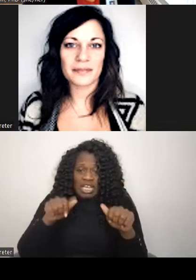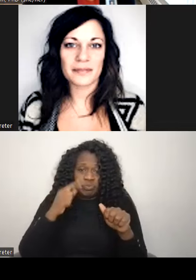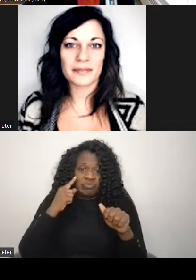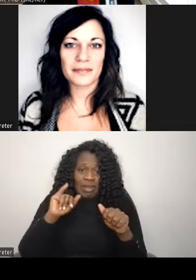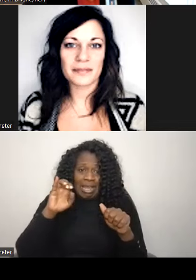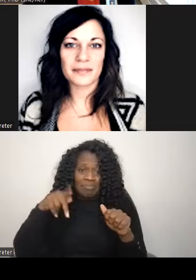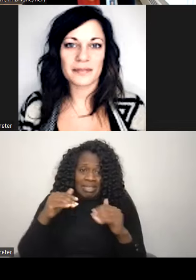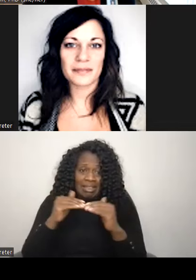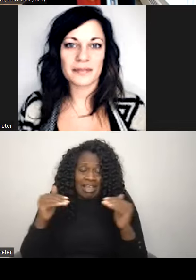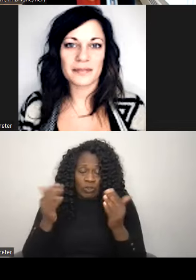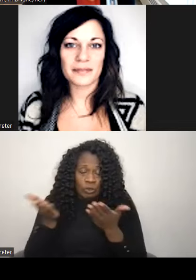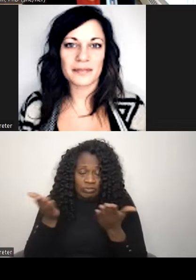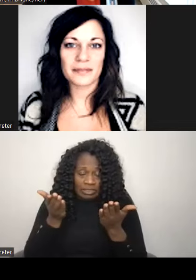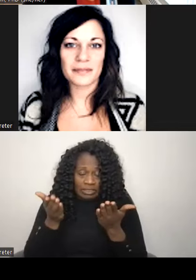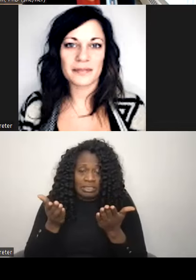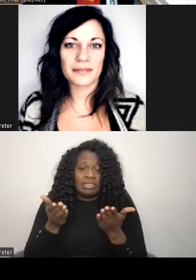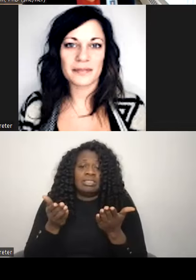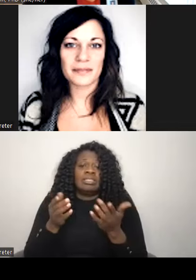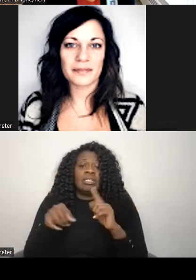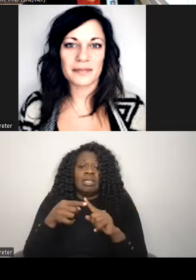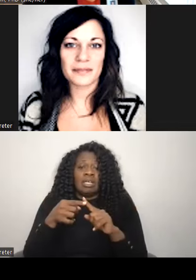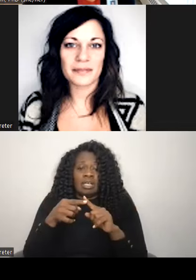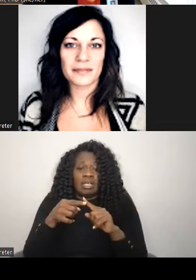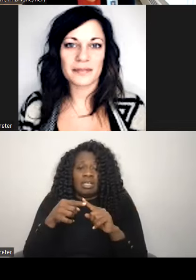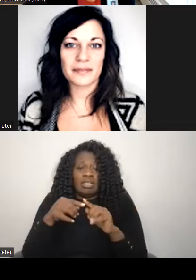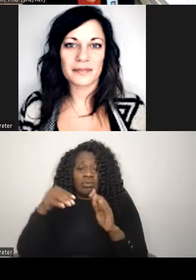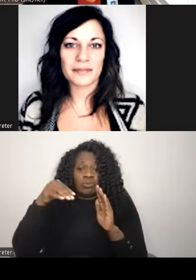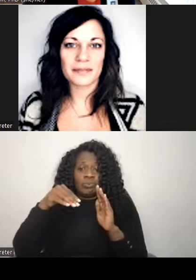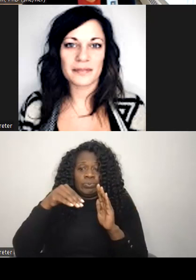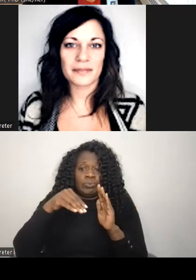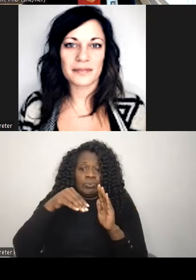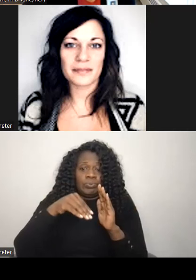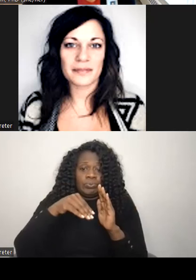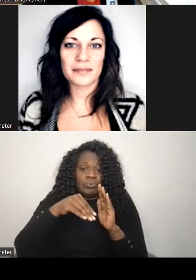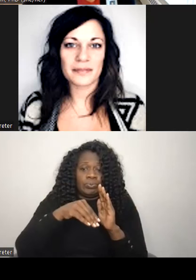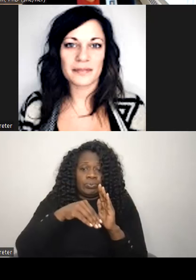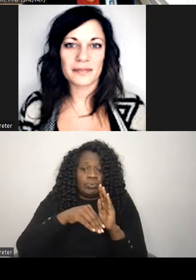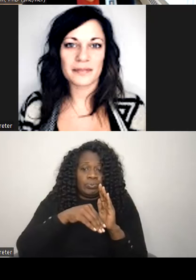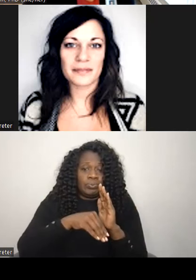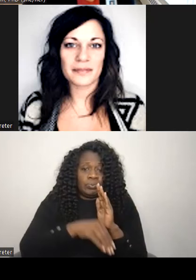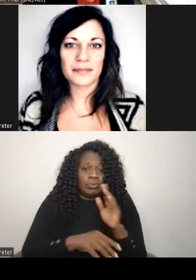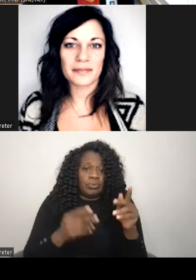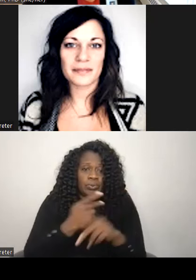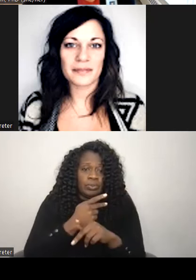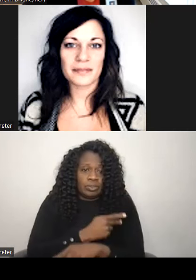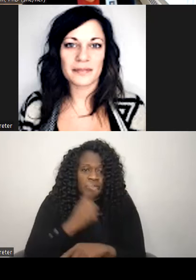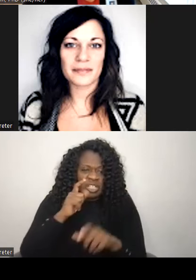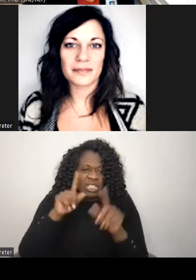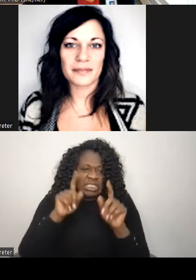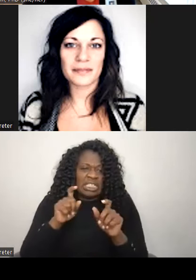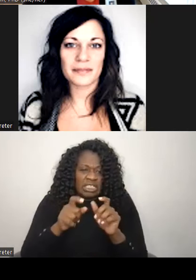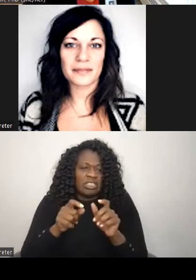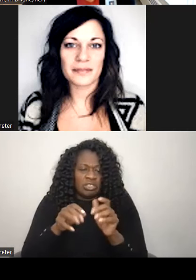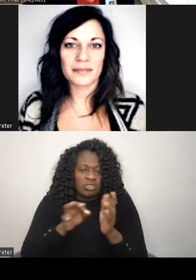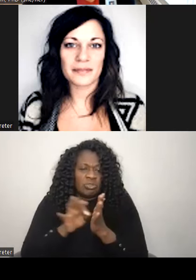IEP level services, when this had steadily been climbing for the prior 10 years. We also know that test scores declined,